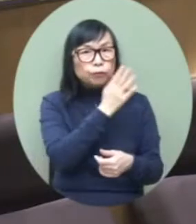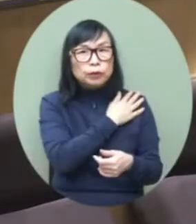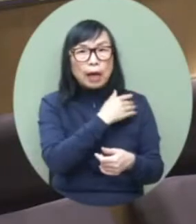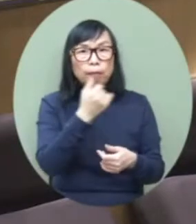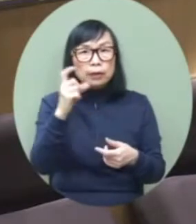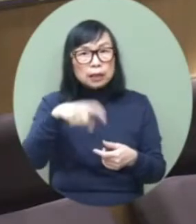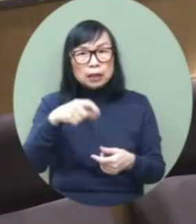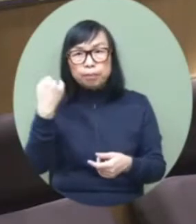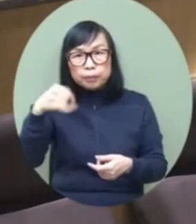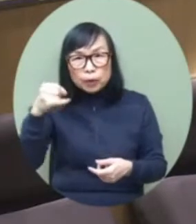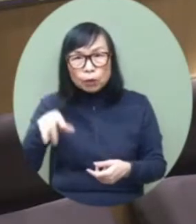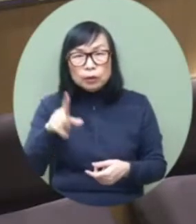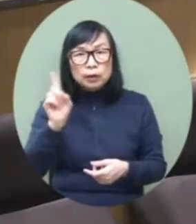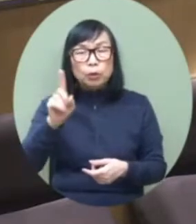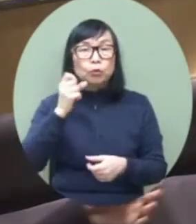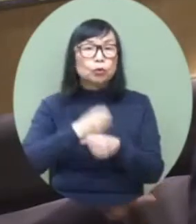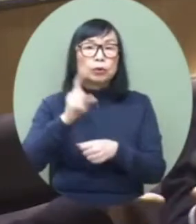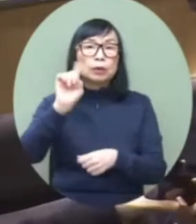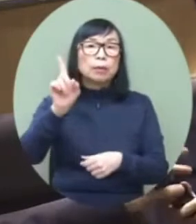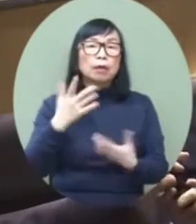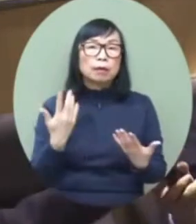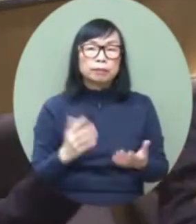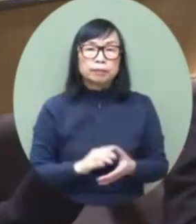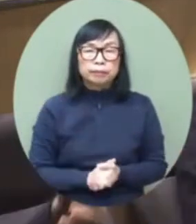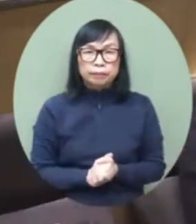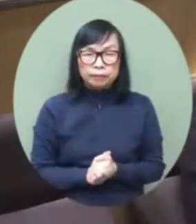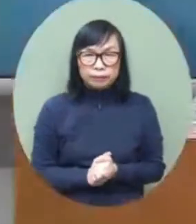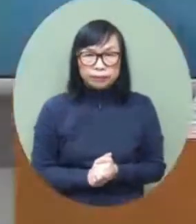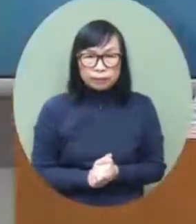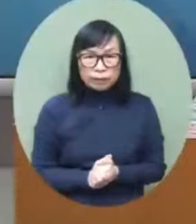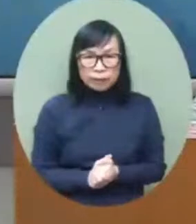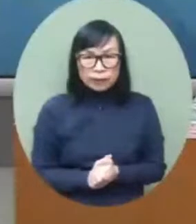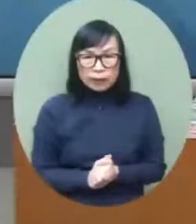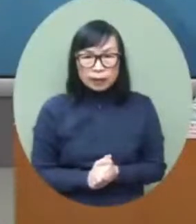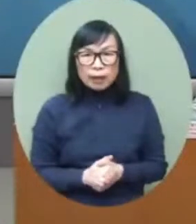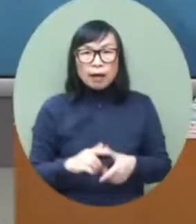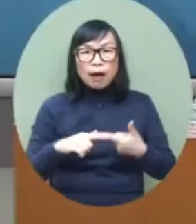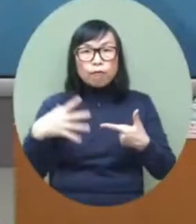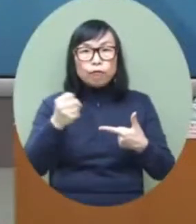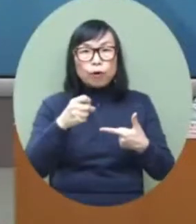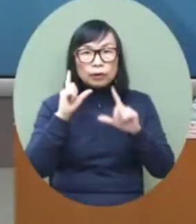tomorrow. So if people can't afford taxis, what can they do?